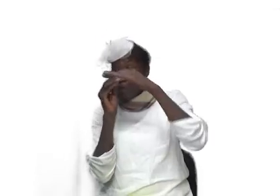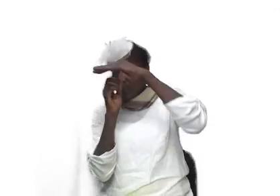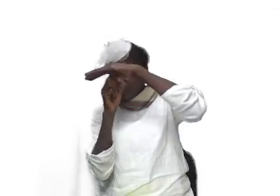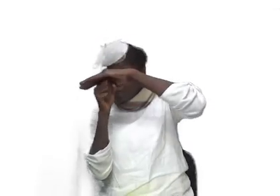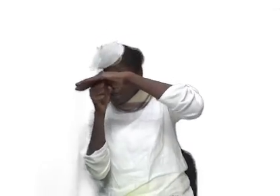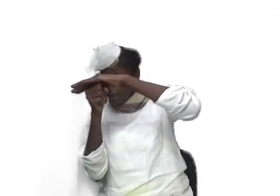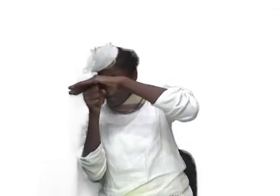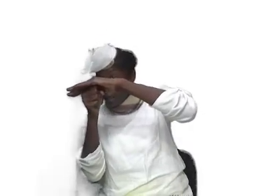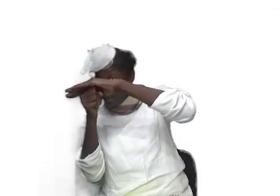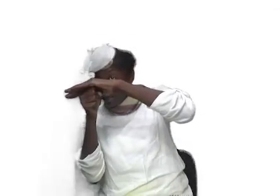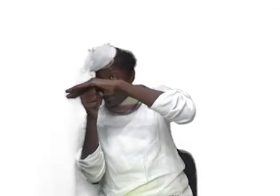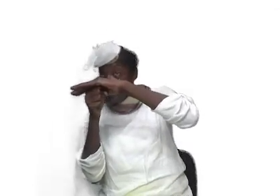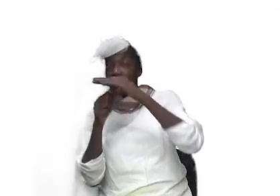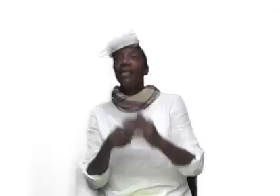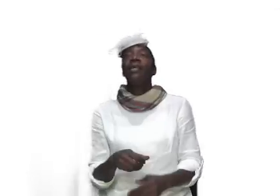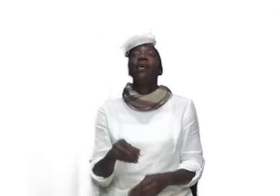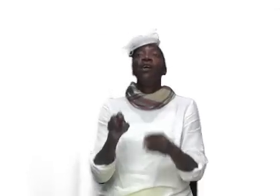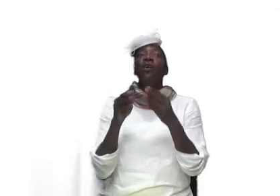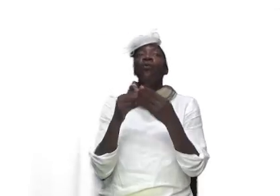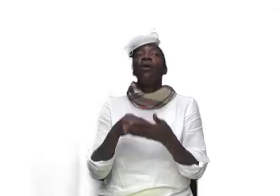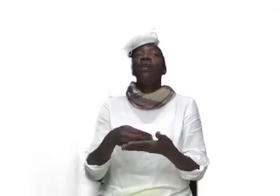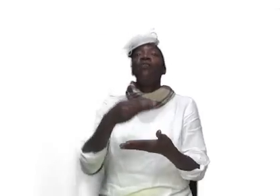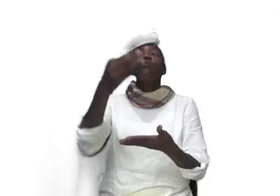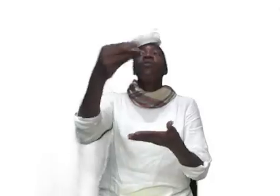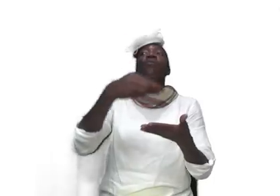you openly.